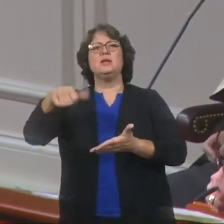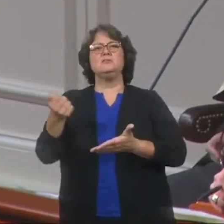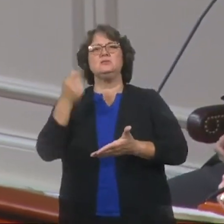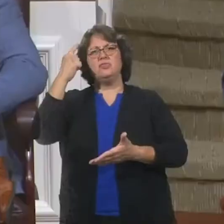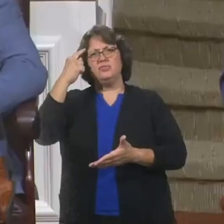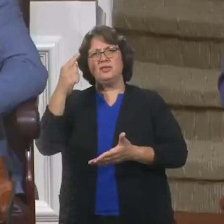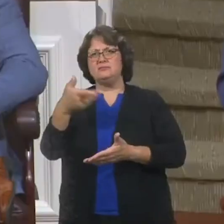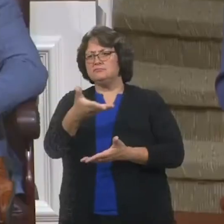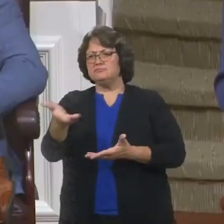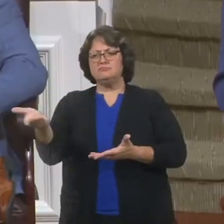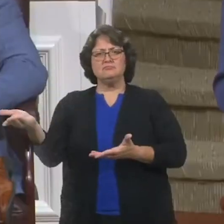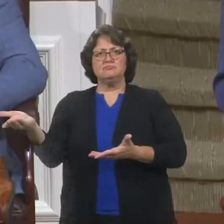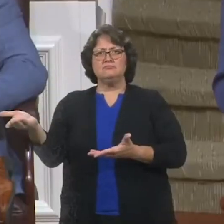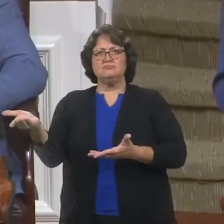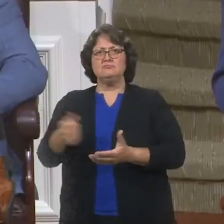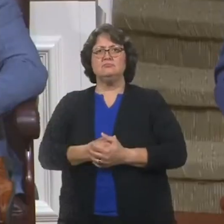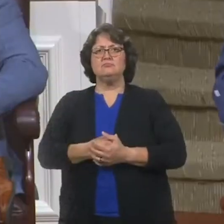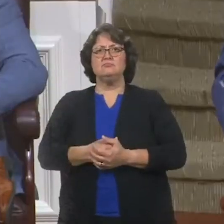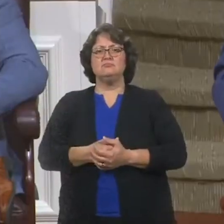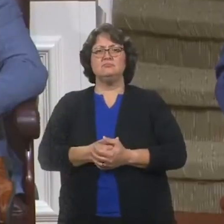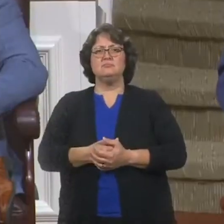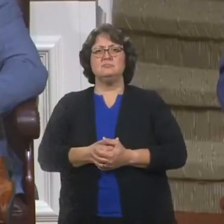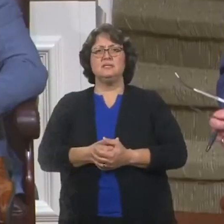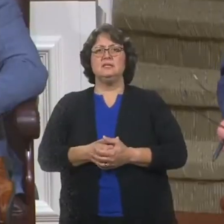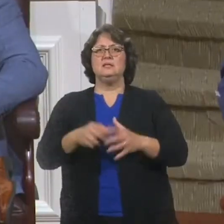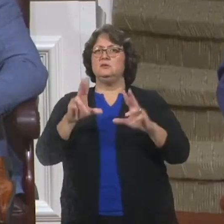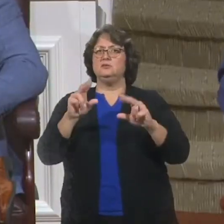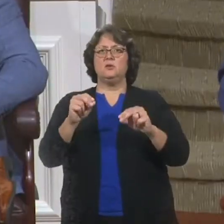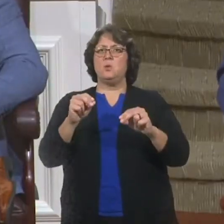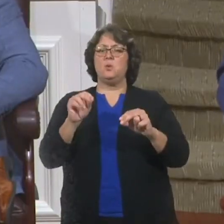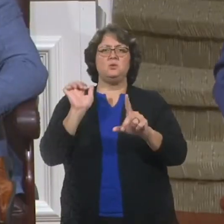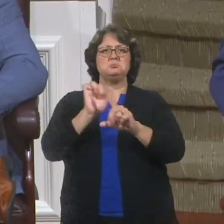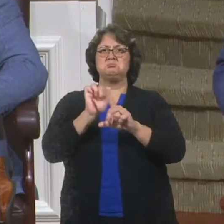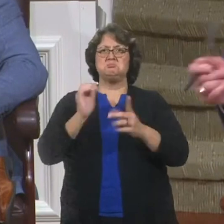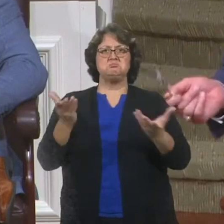thought? Yeah, lack of deceit,